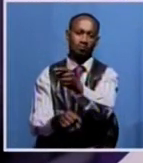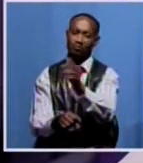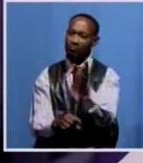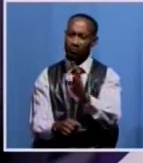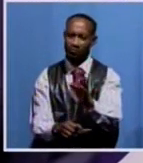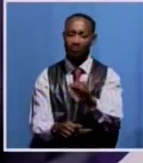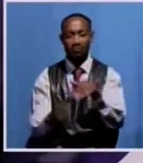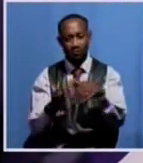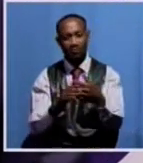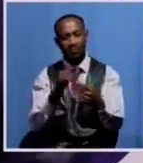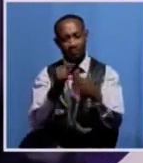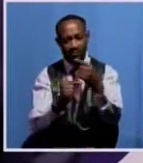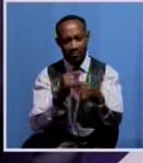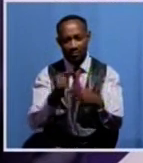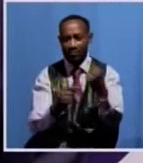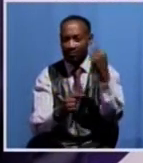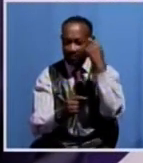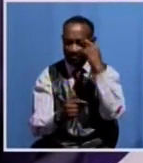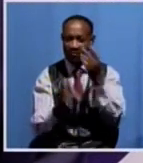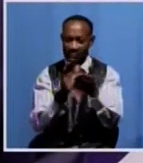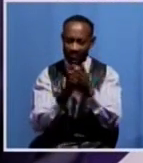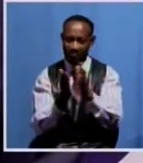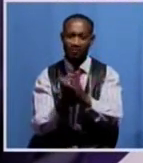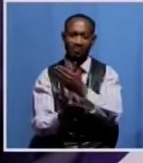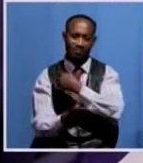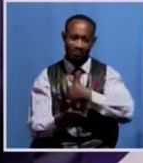run government must be run a lot more efficiently than what we've been